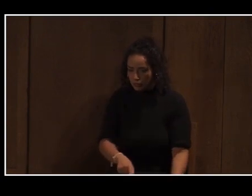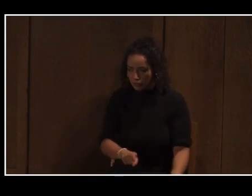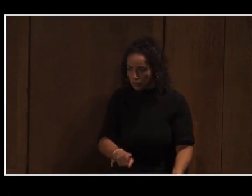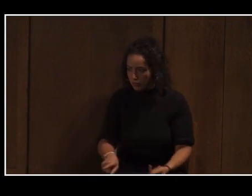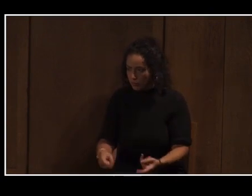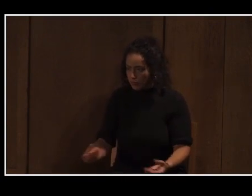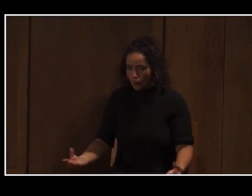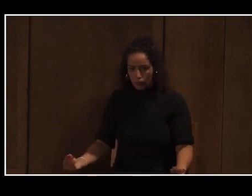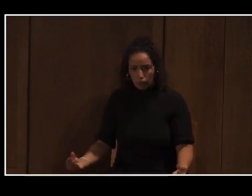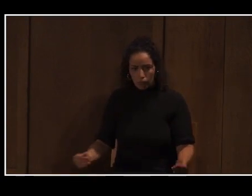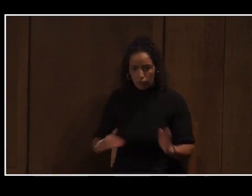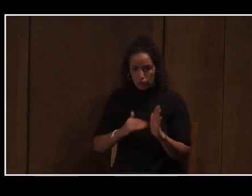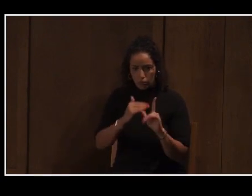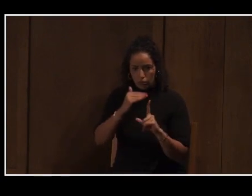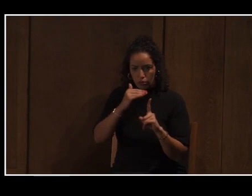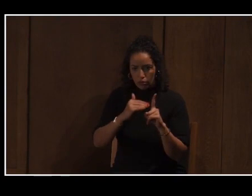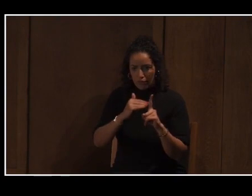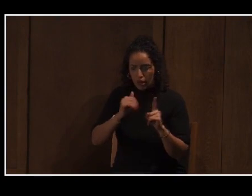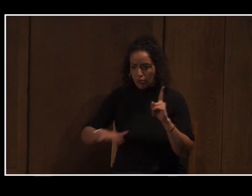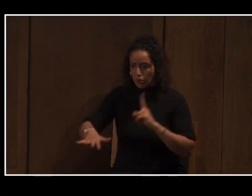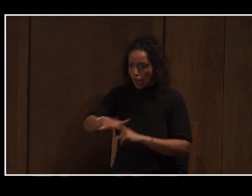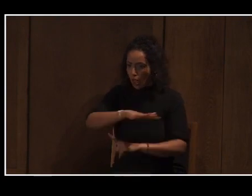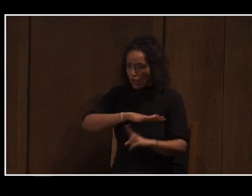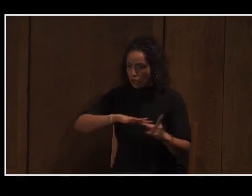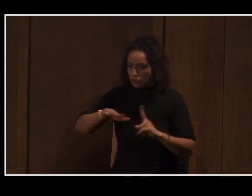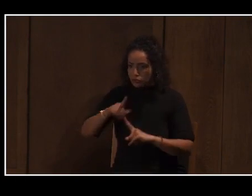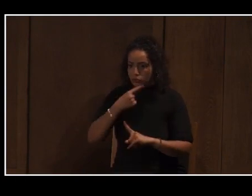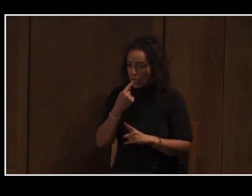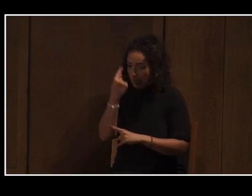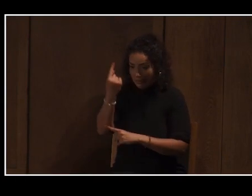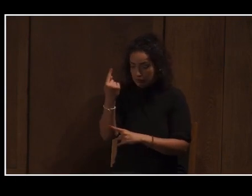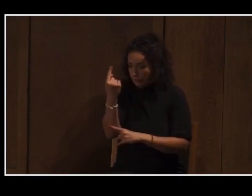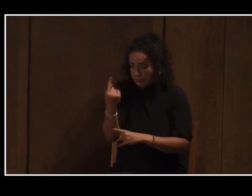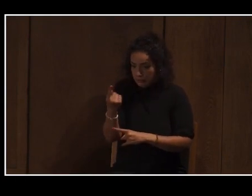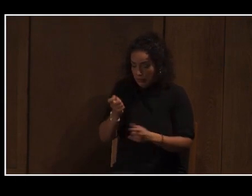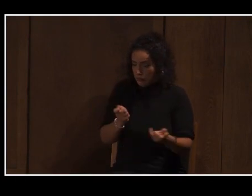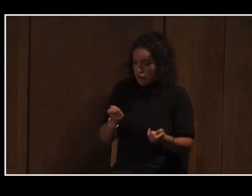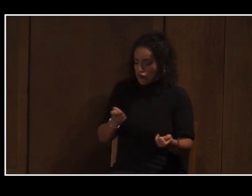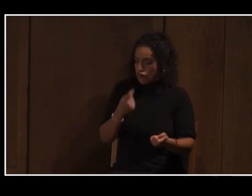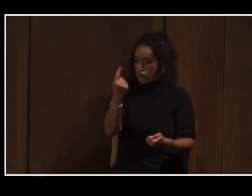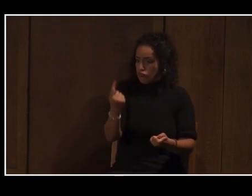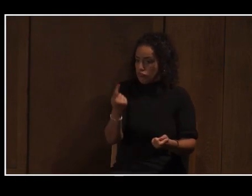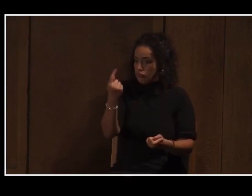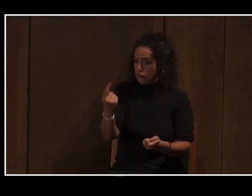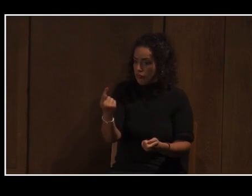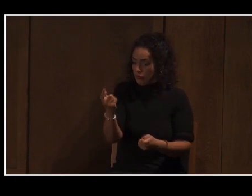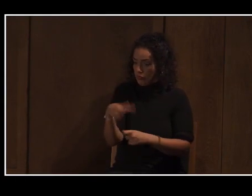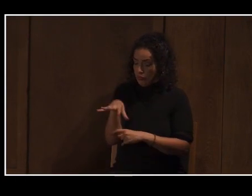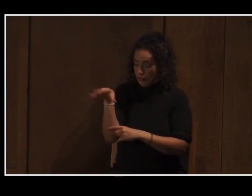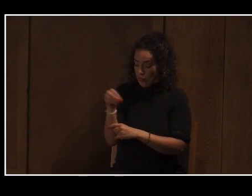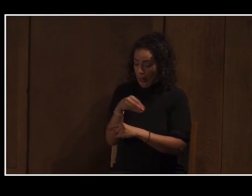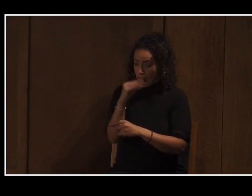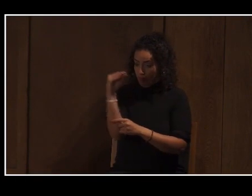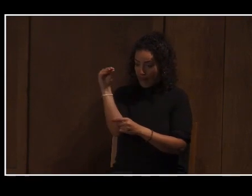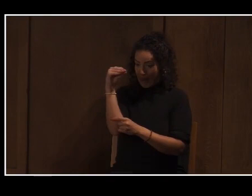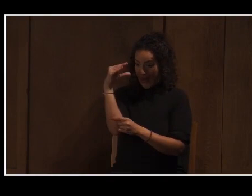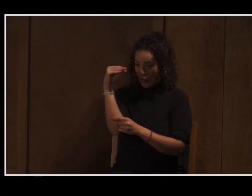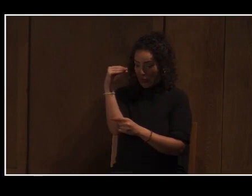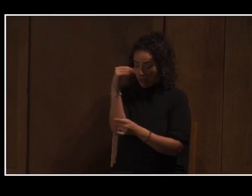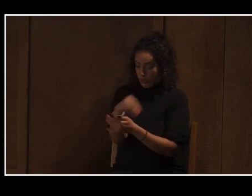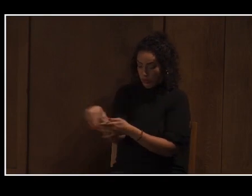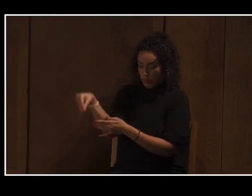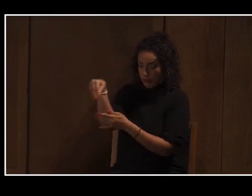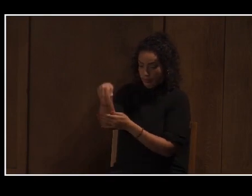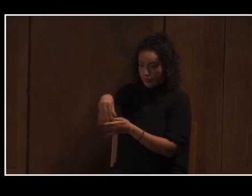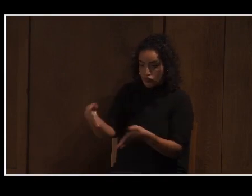land, so it walks towards rivers on its own. It's completely autonomous. It sinks its mouth into the river, takes for granted, unfortunately,